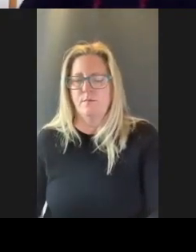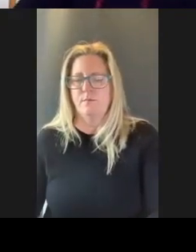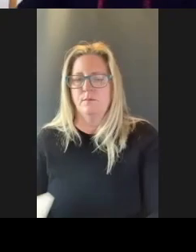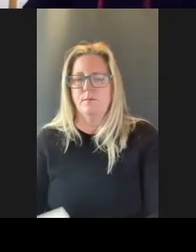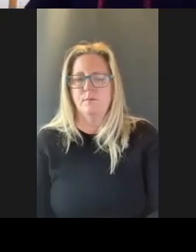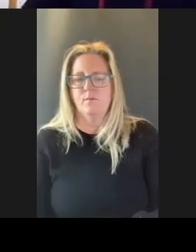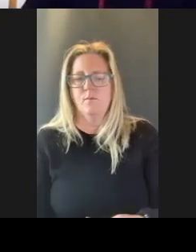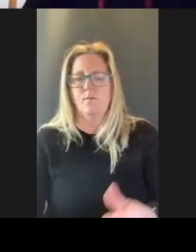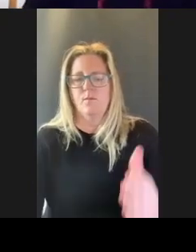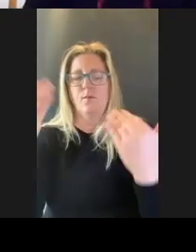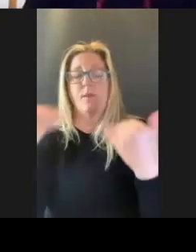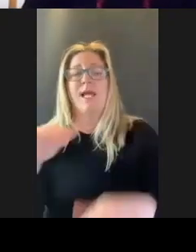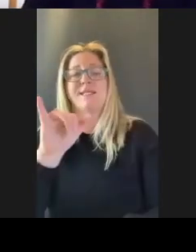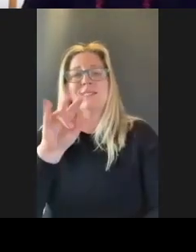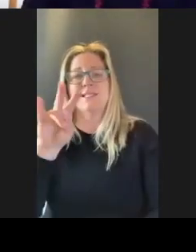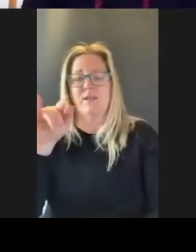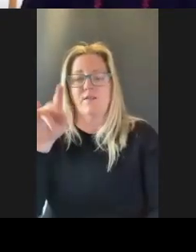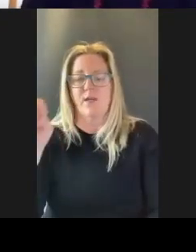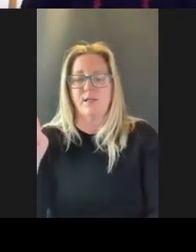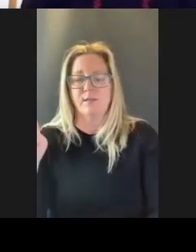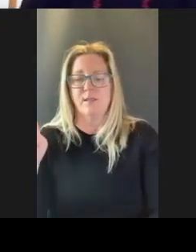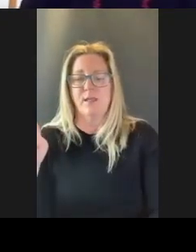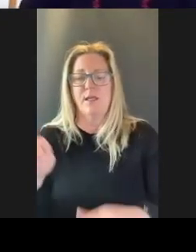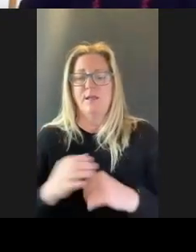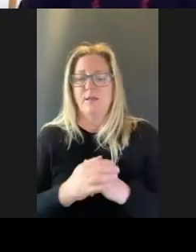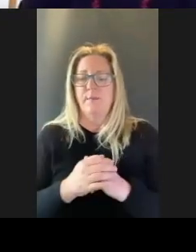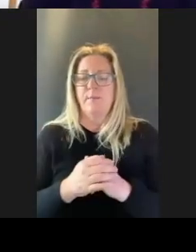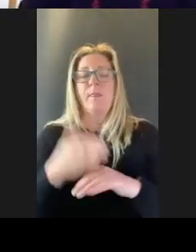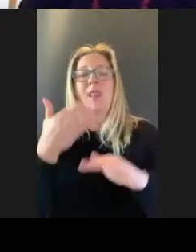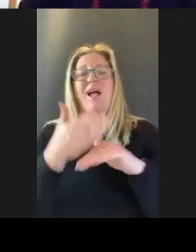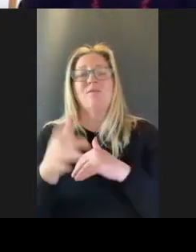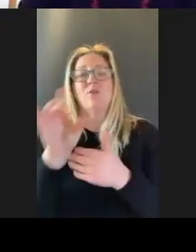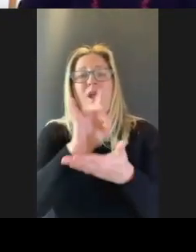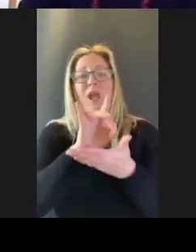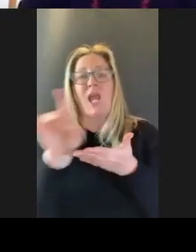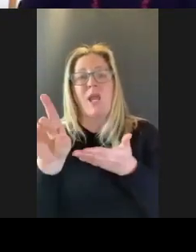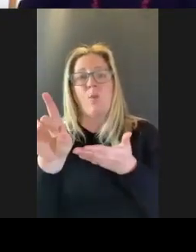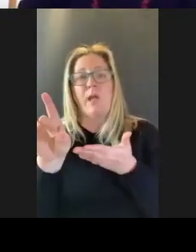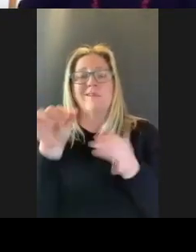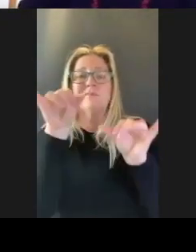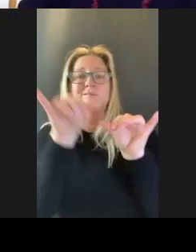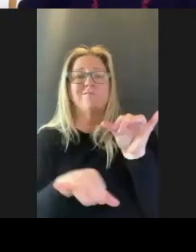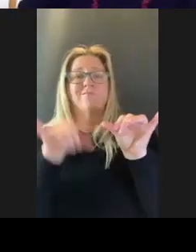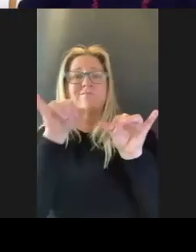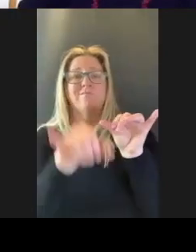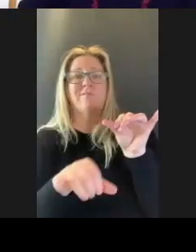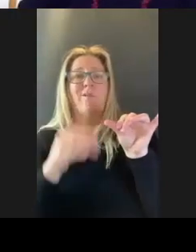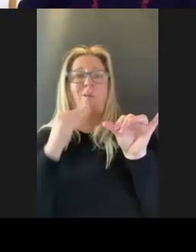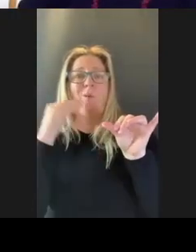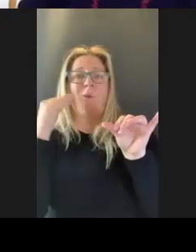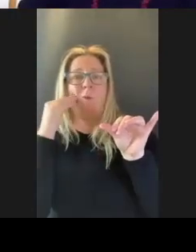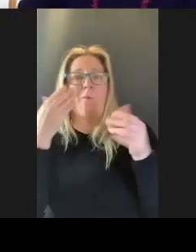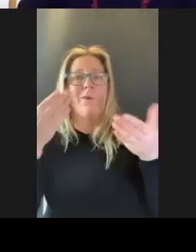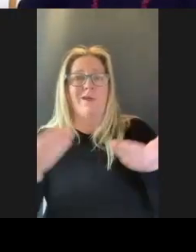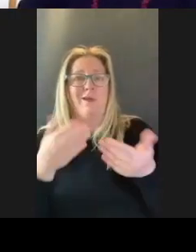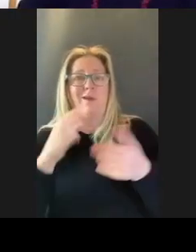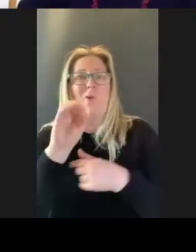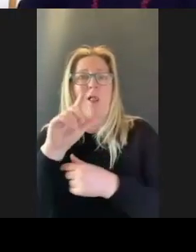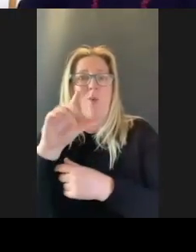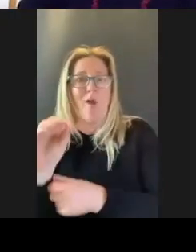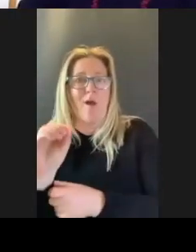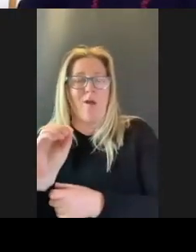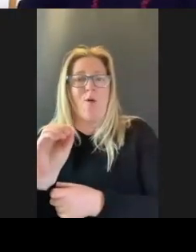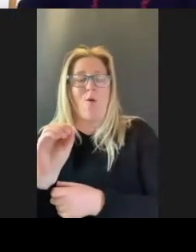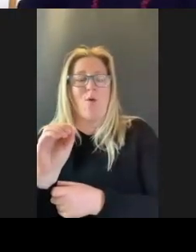After enduring 8 weeks of a stay-at-home order within our state, from your